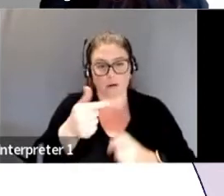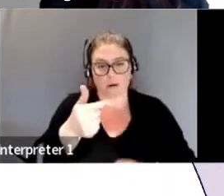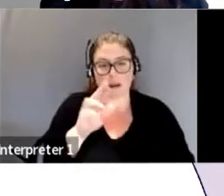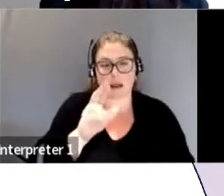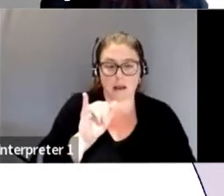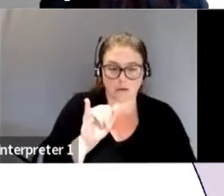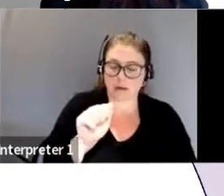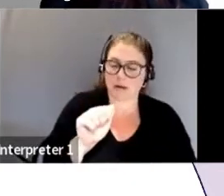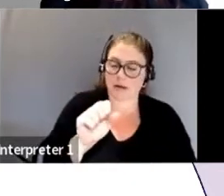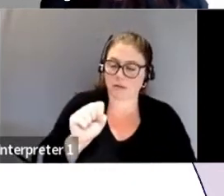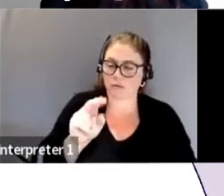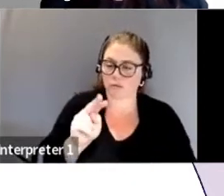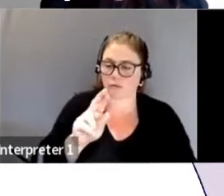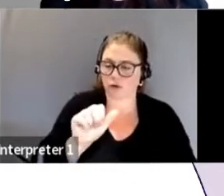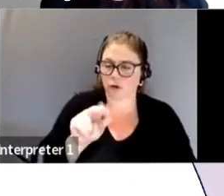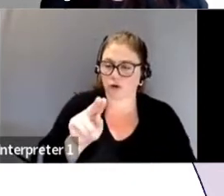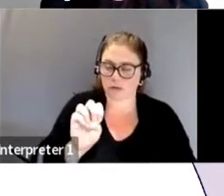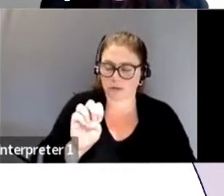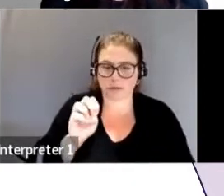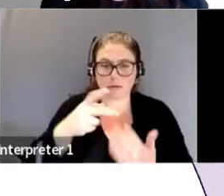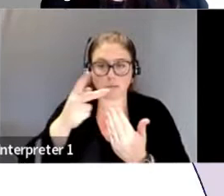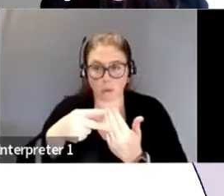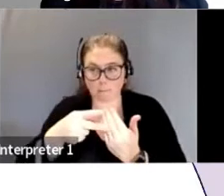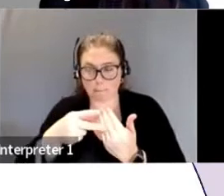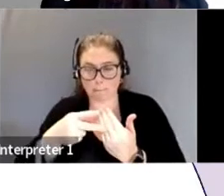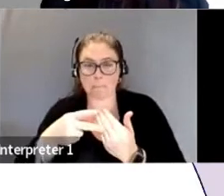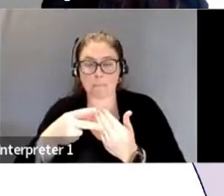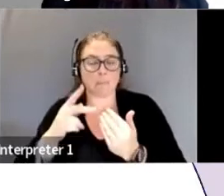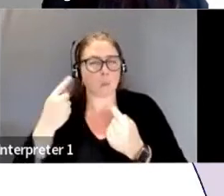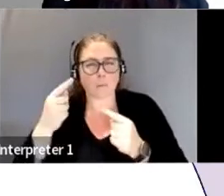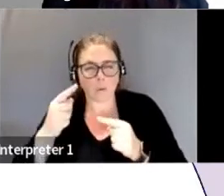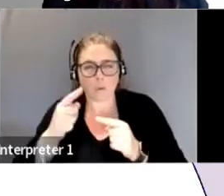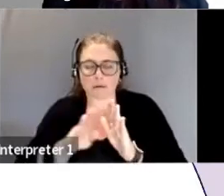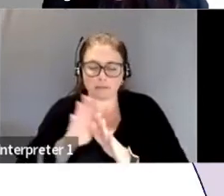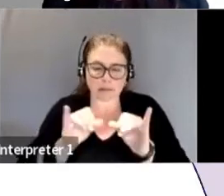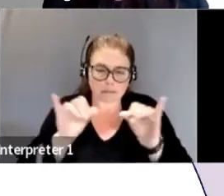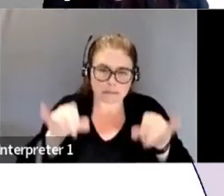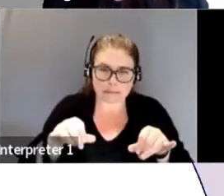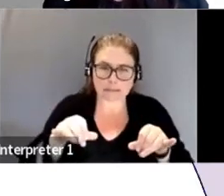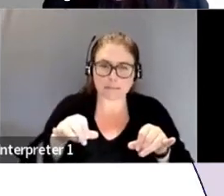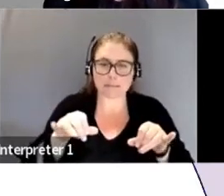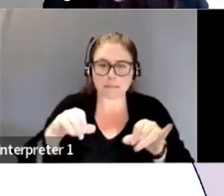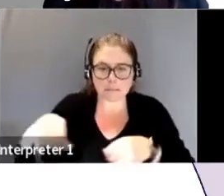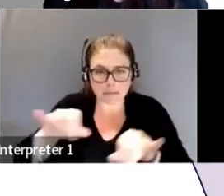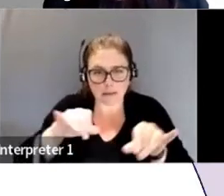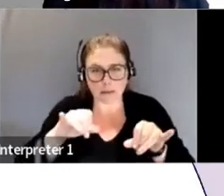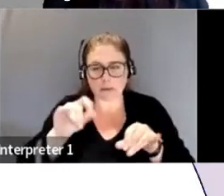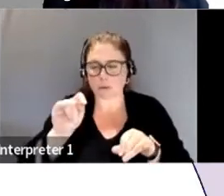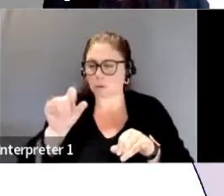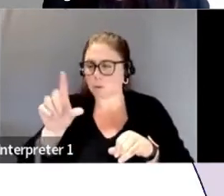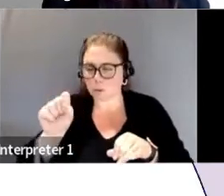projects to help businesses in that field develop systems and standards and tools that will support health and safety